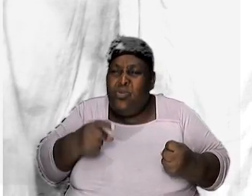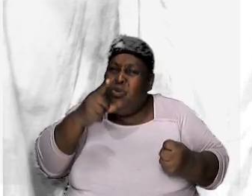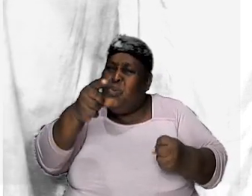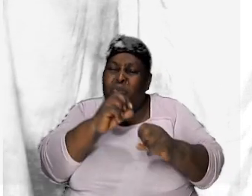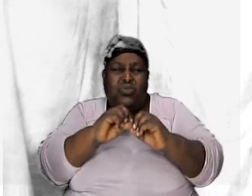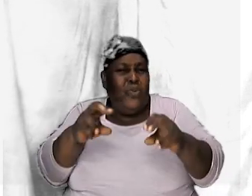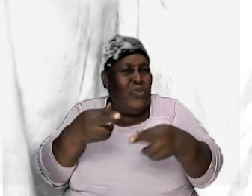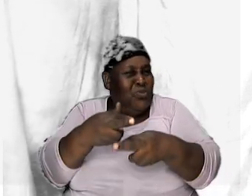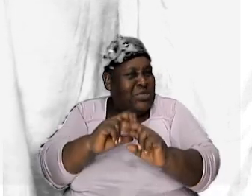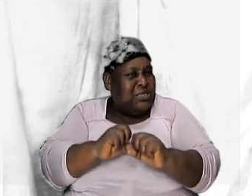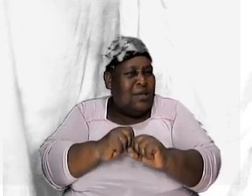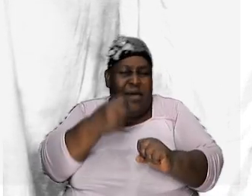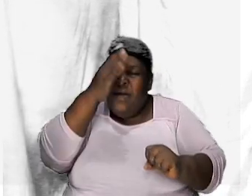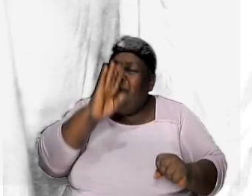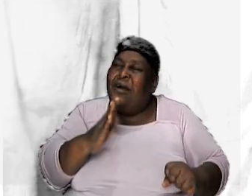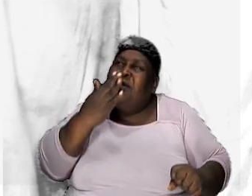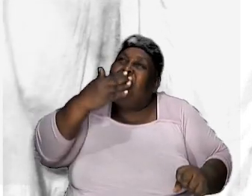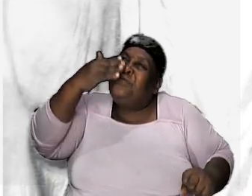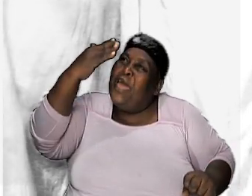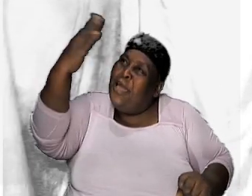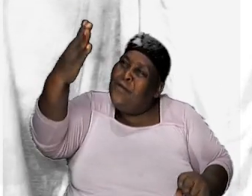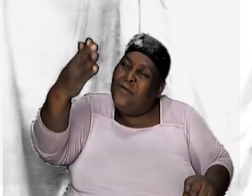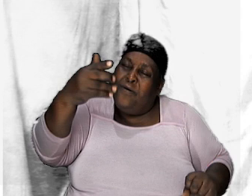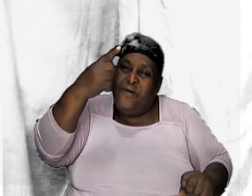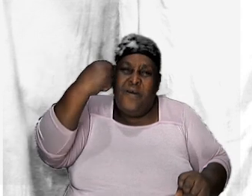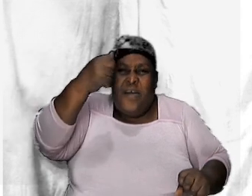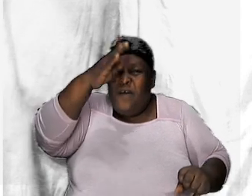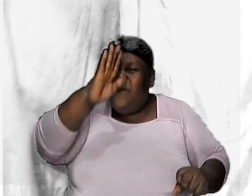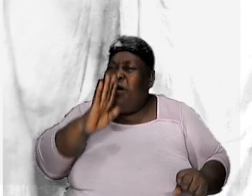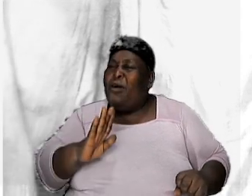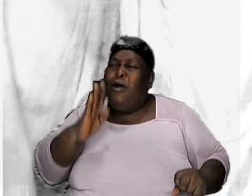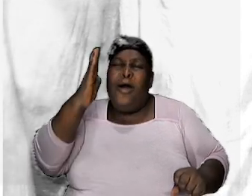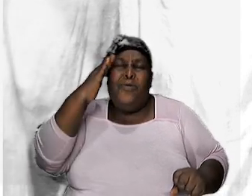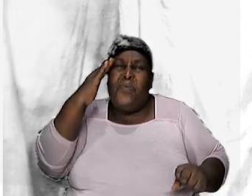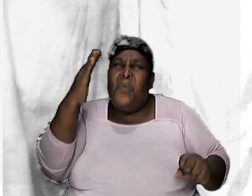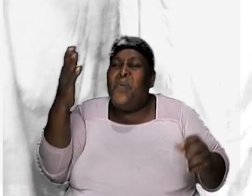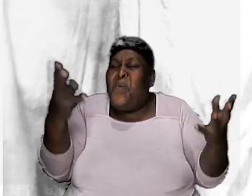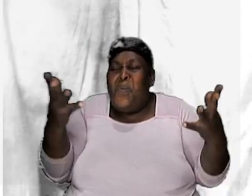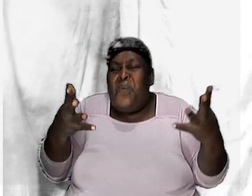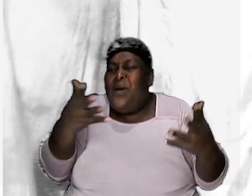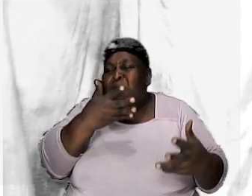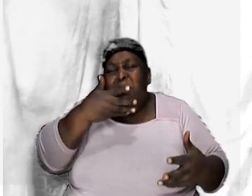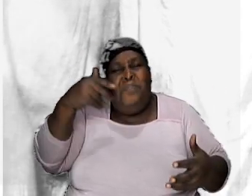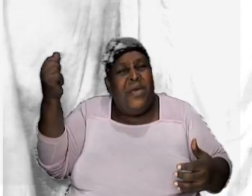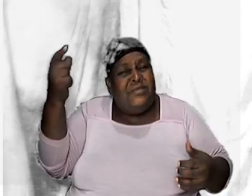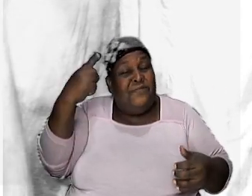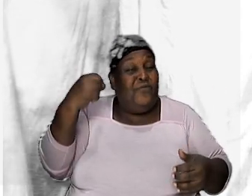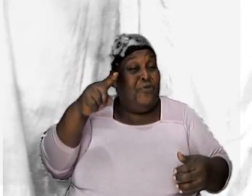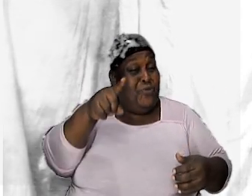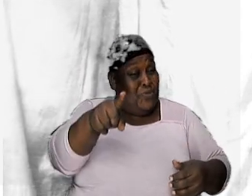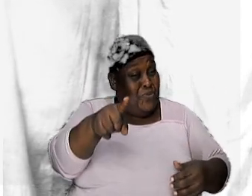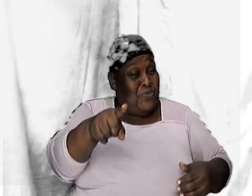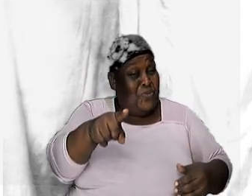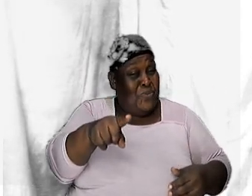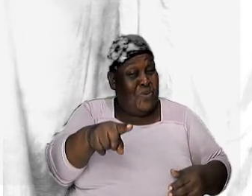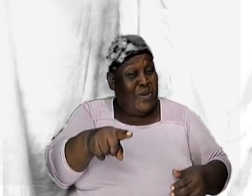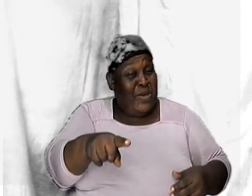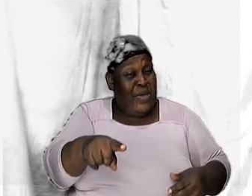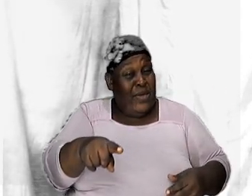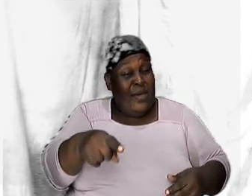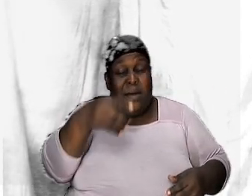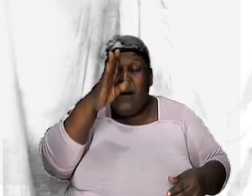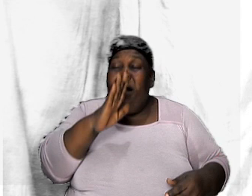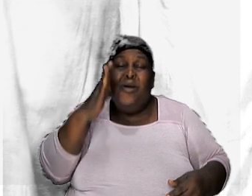I thank you. Because guess what? He knows what is best for you. He knows what is best for